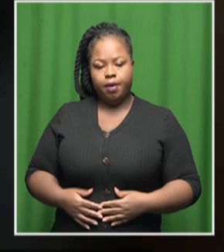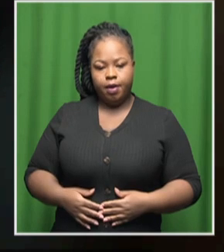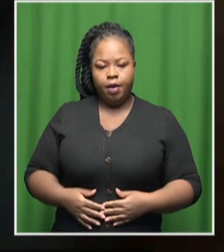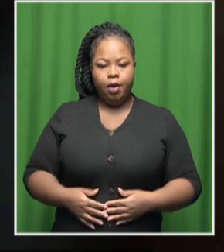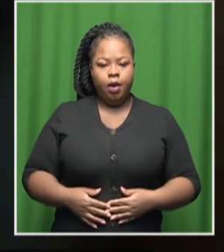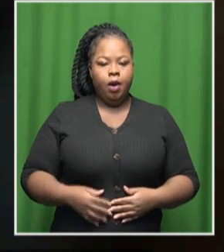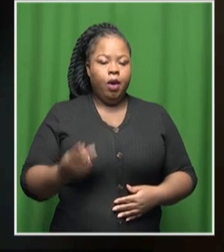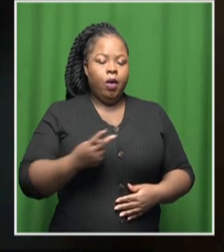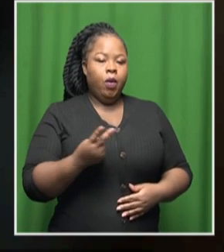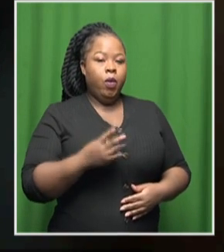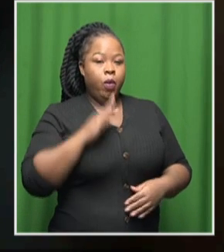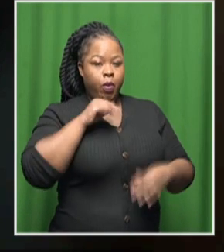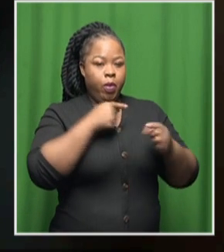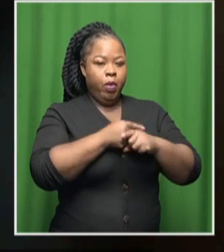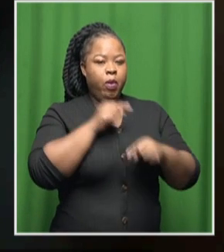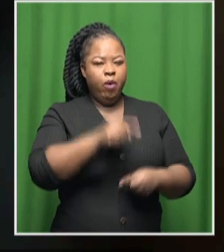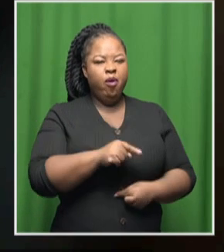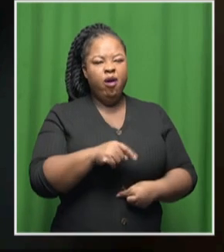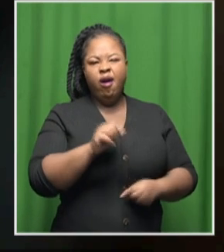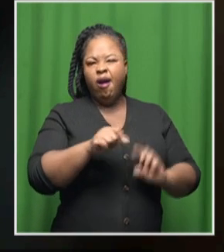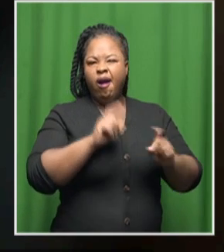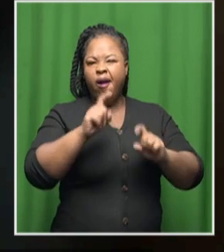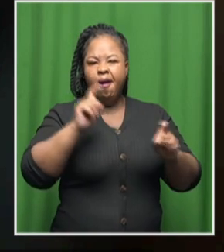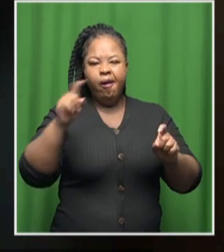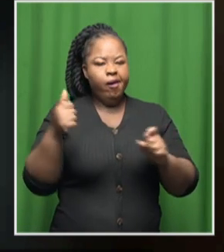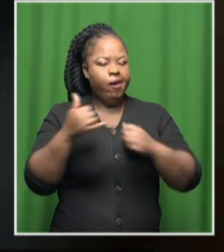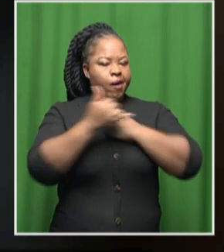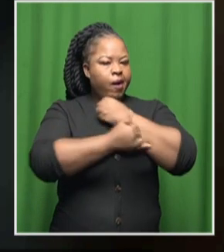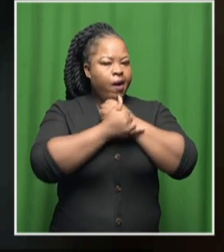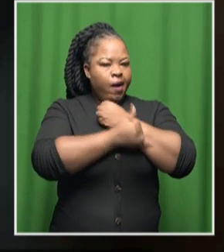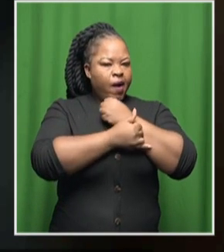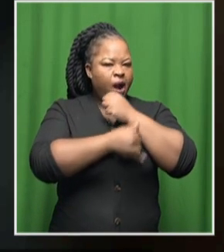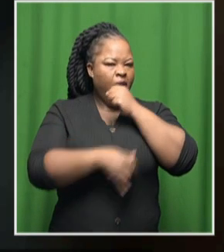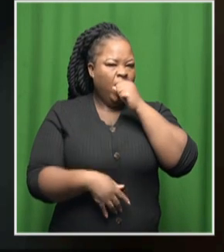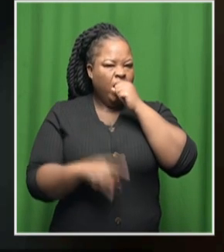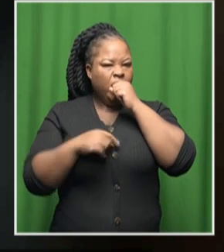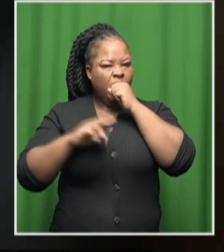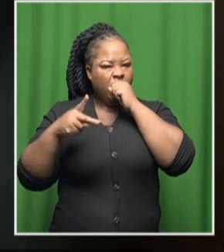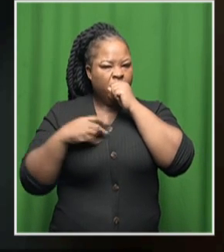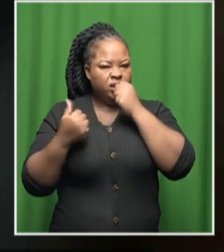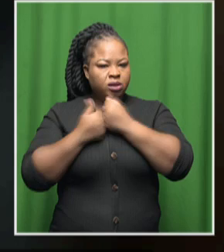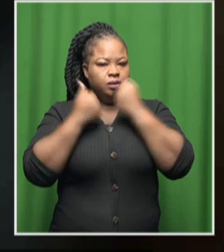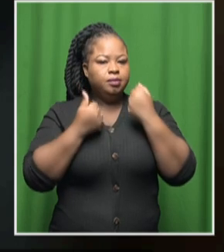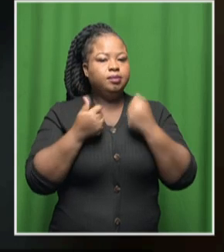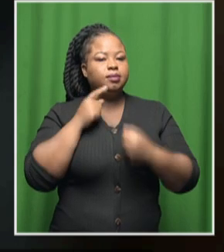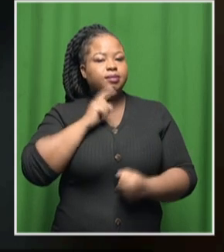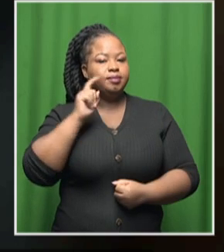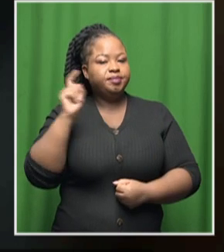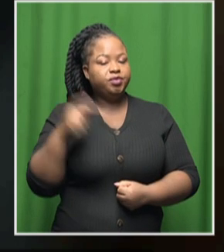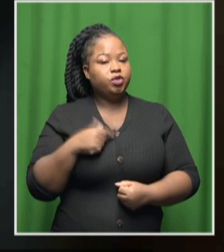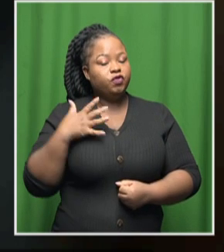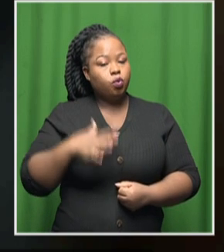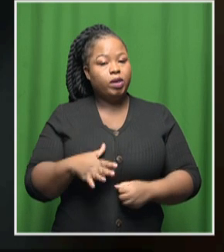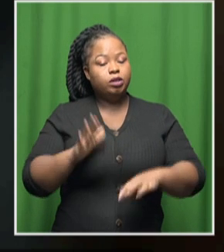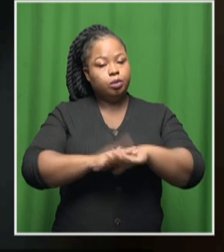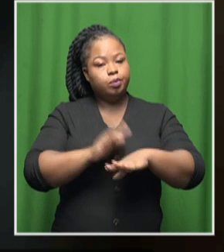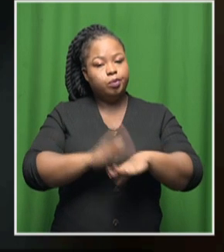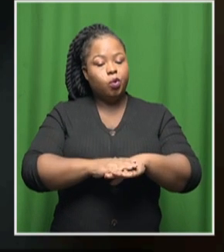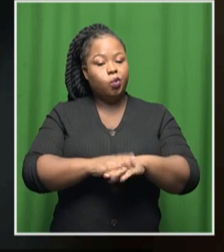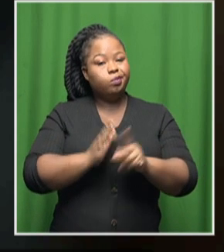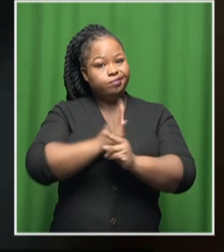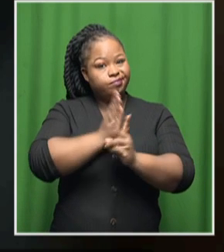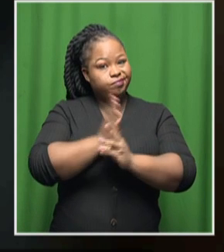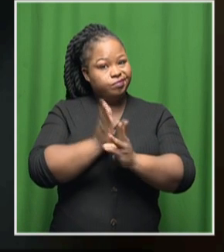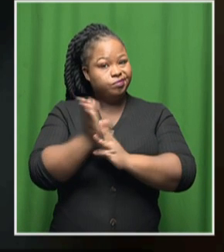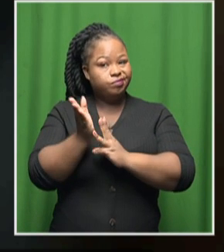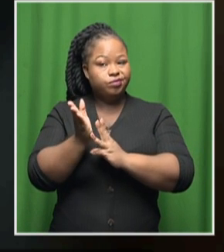speaking about expansion, what about other countries? In the same breath, though, what are some of the challenges on that front, should you want to expand your footprint perhaps